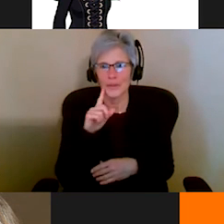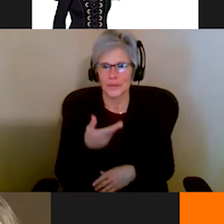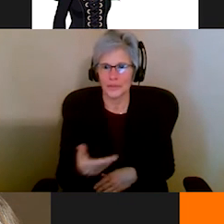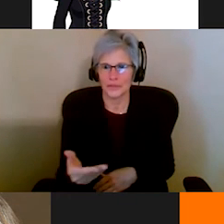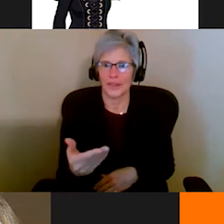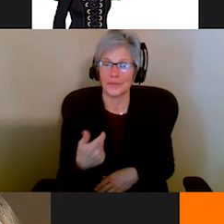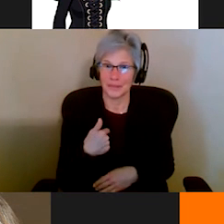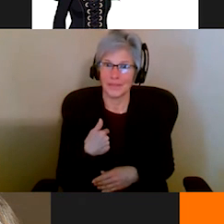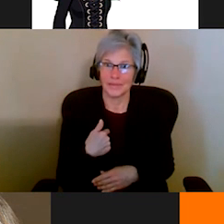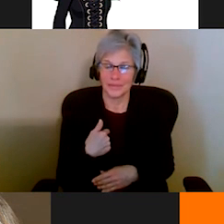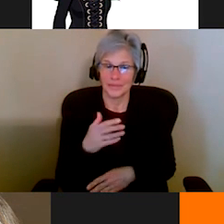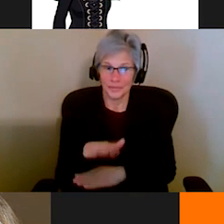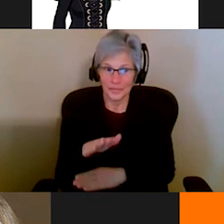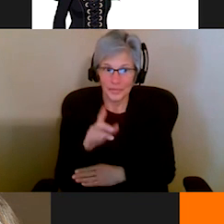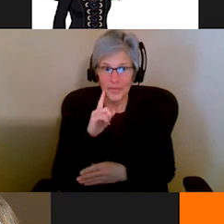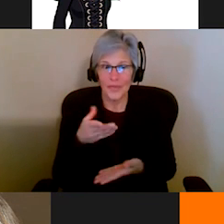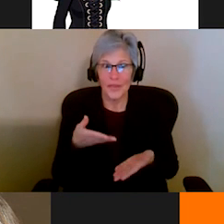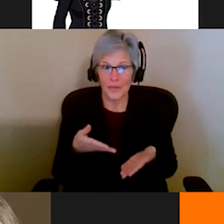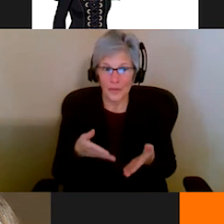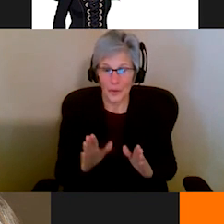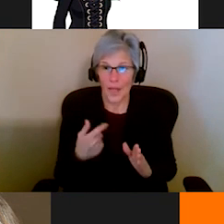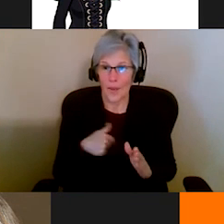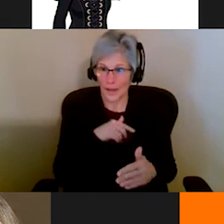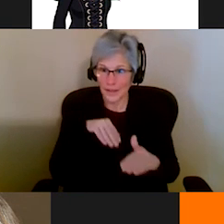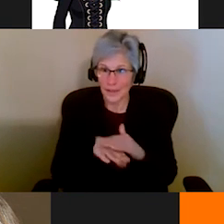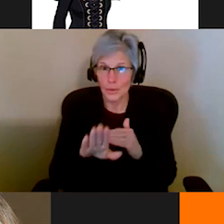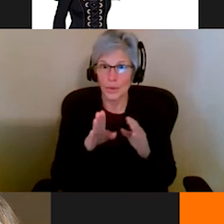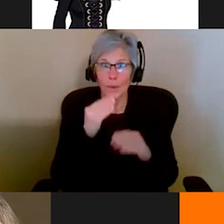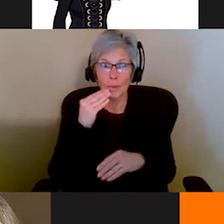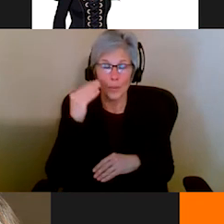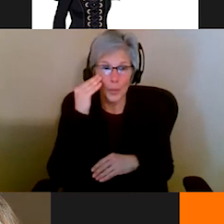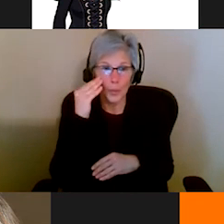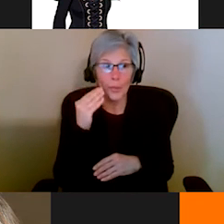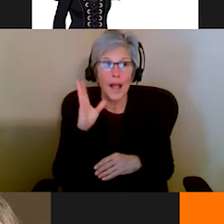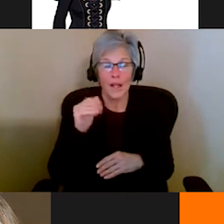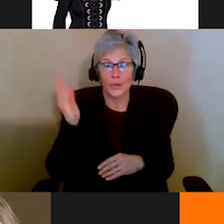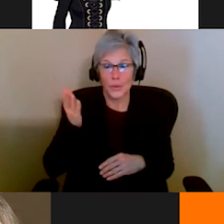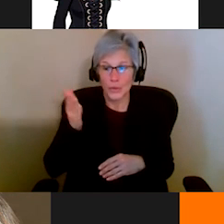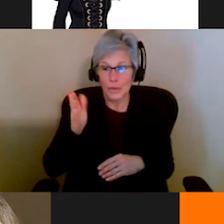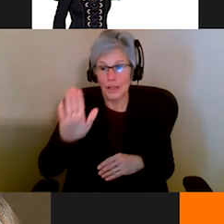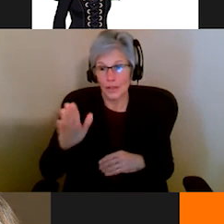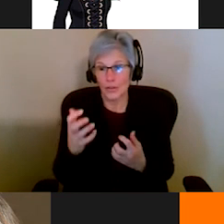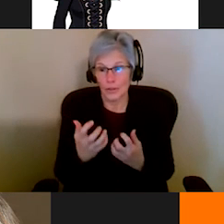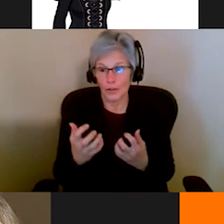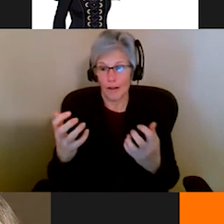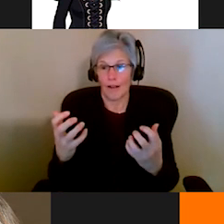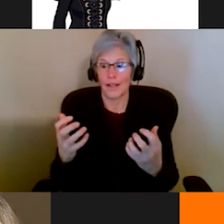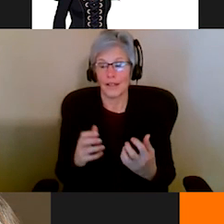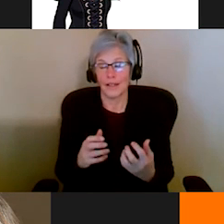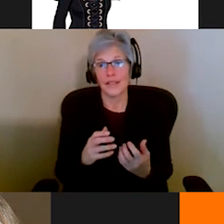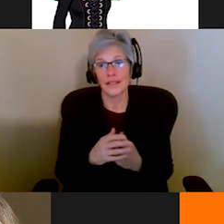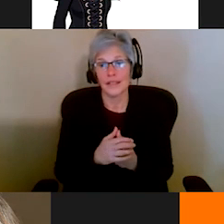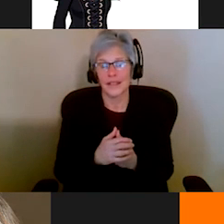this afternoon, for allowing Ekbach into your home and allowing us to speak to your audience. So now this is our audience, our